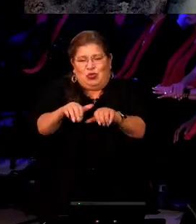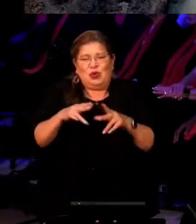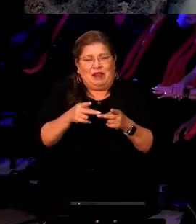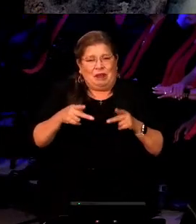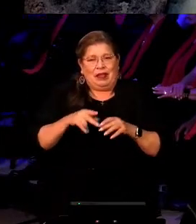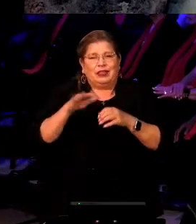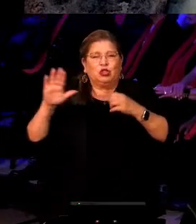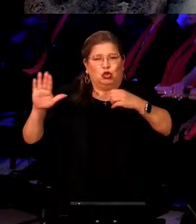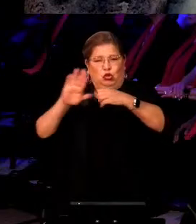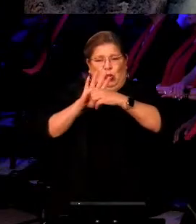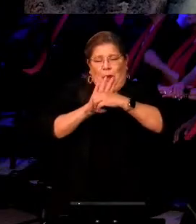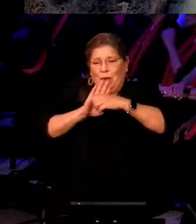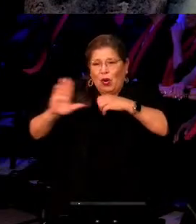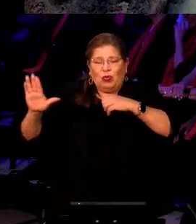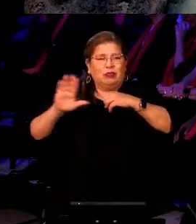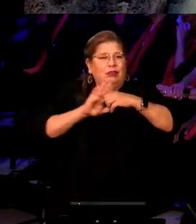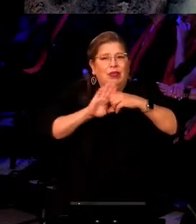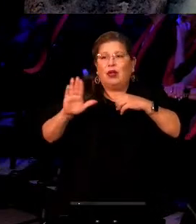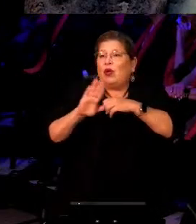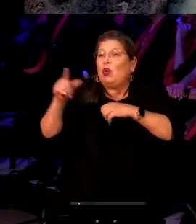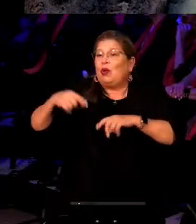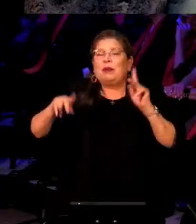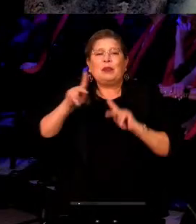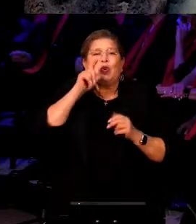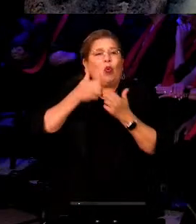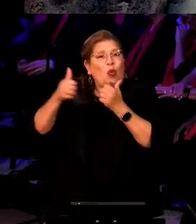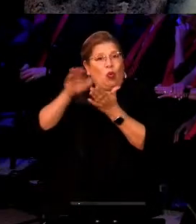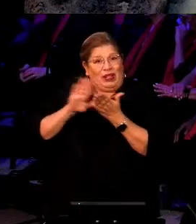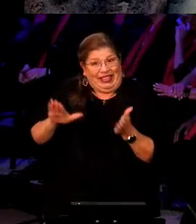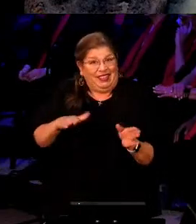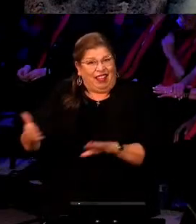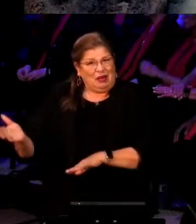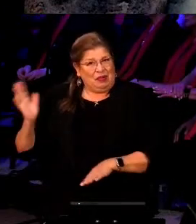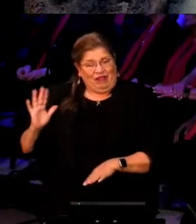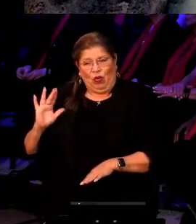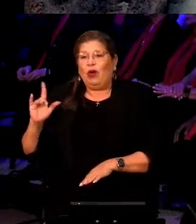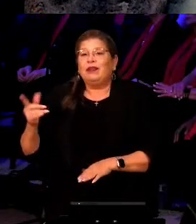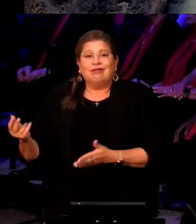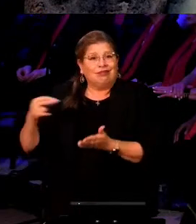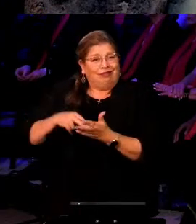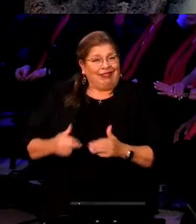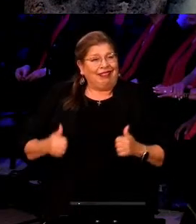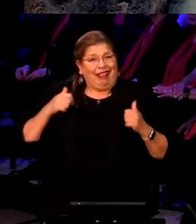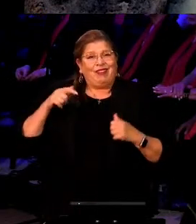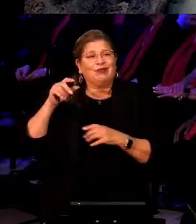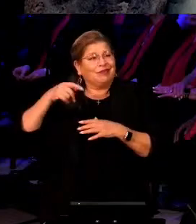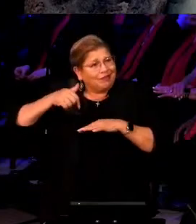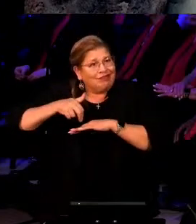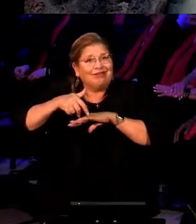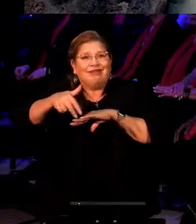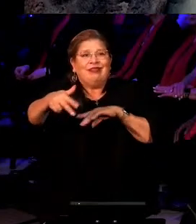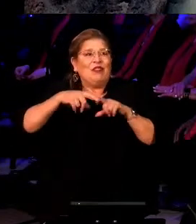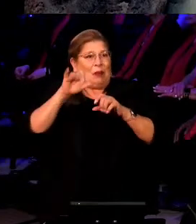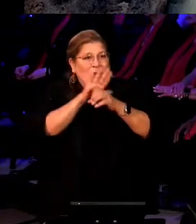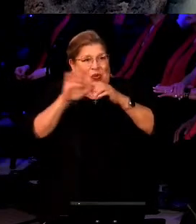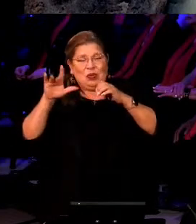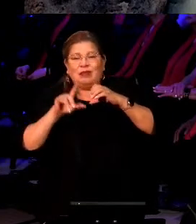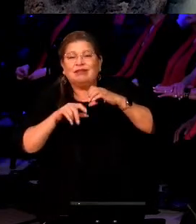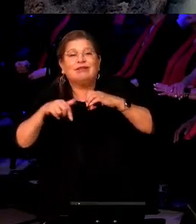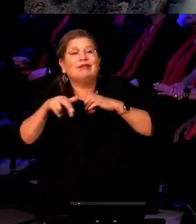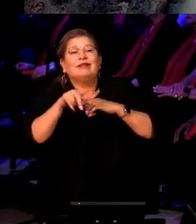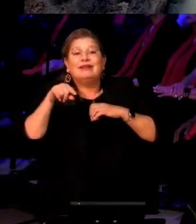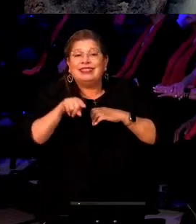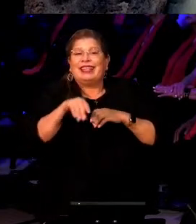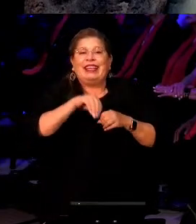of many holy people who had died were raised to life. They came out of the tombs, and after Jesus' resurrection, they went into the holy